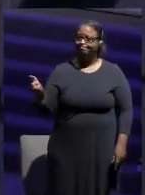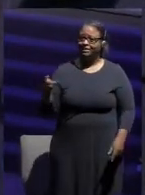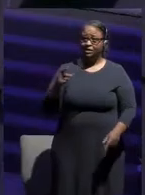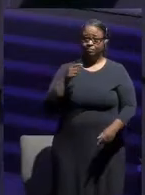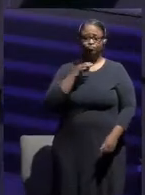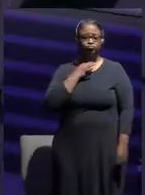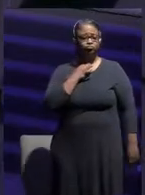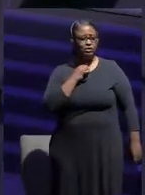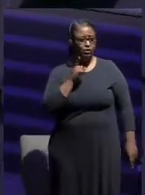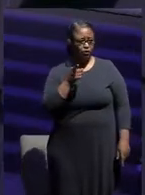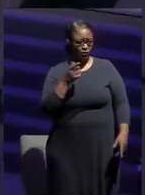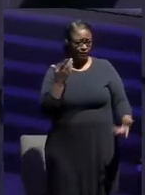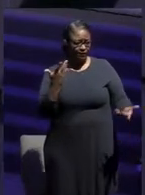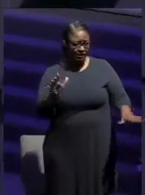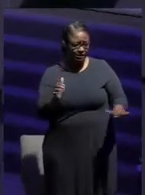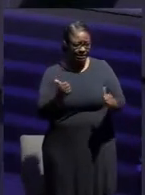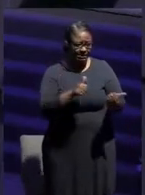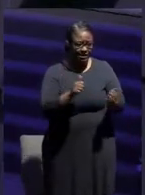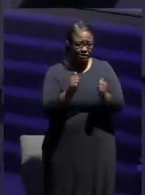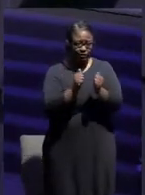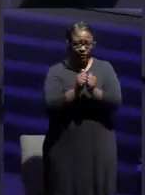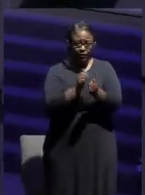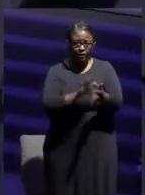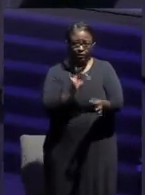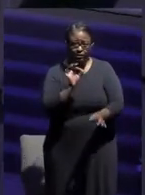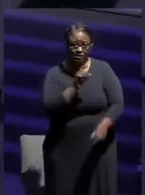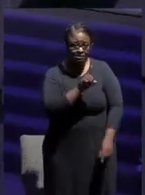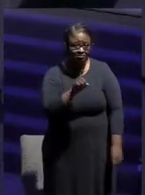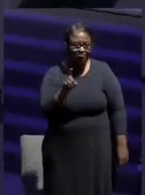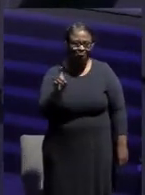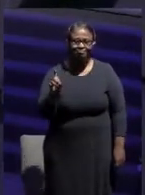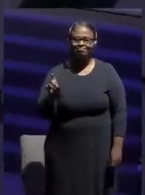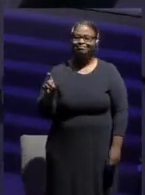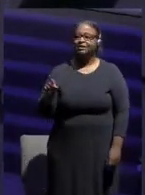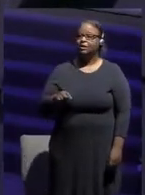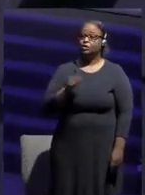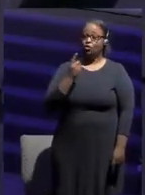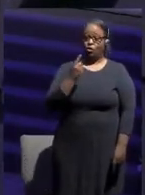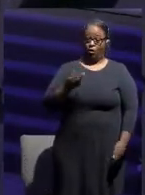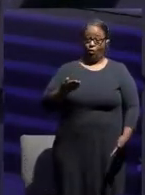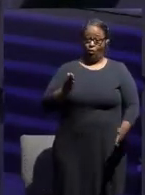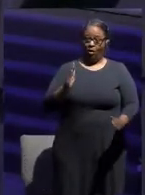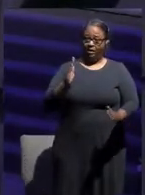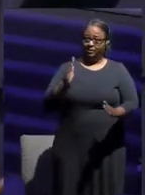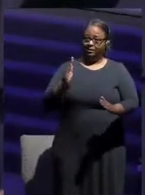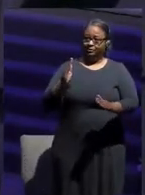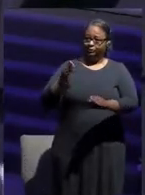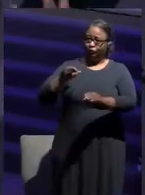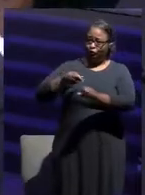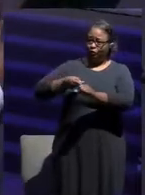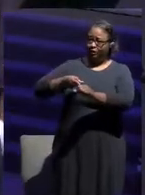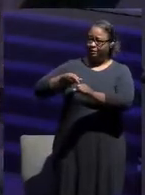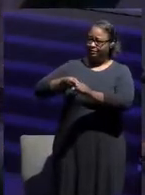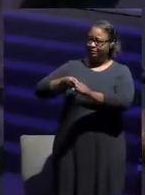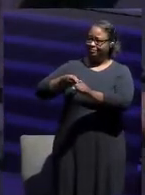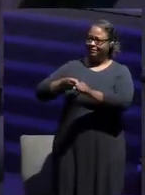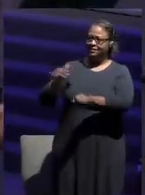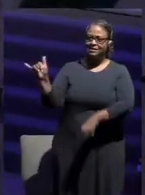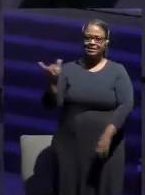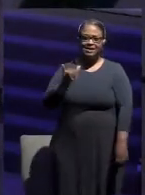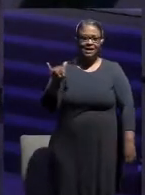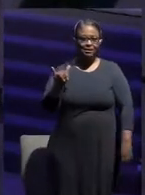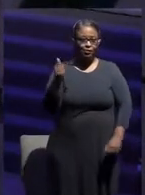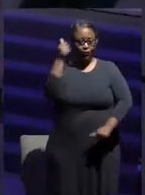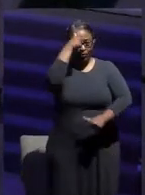baptized with the Holy Ghost. Oh, there is just one way to enter